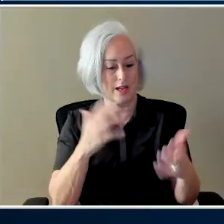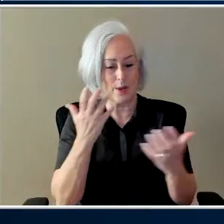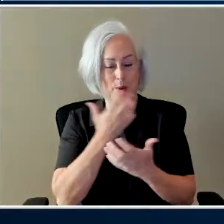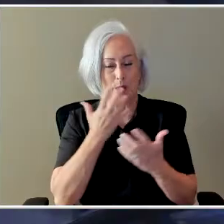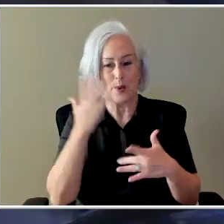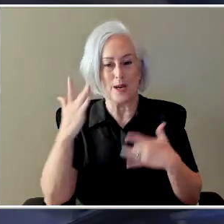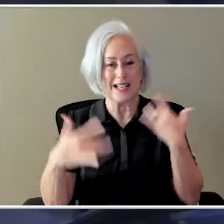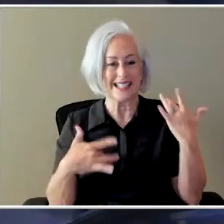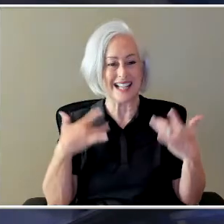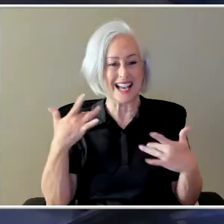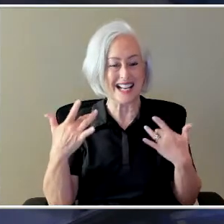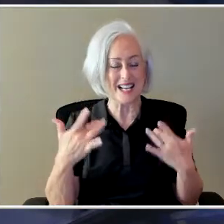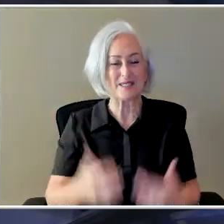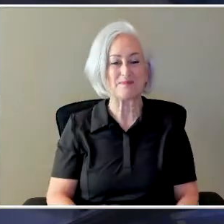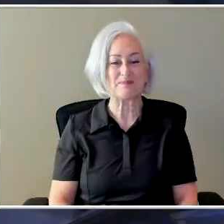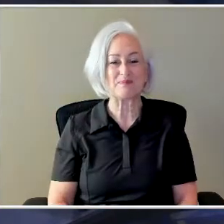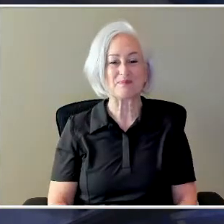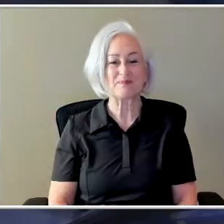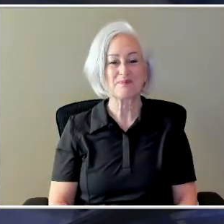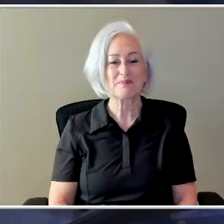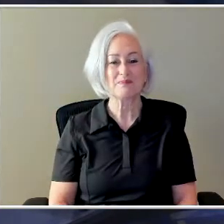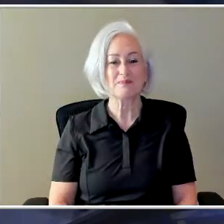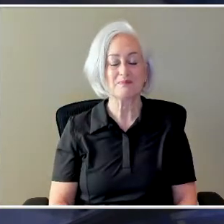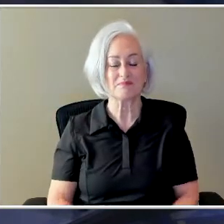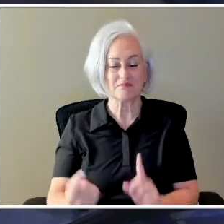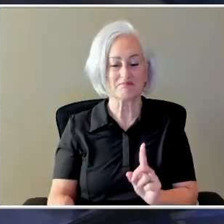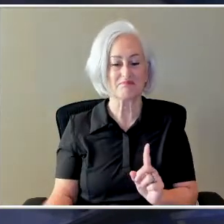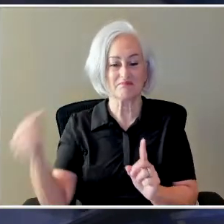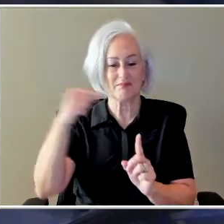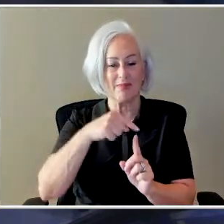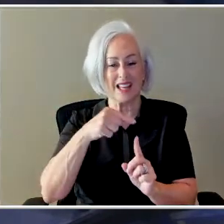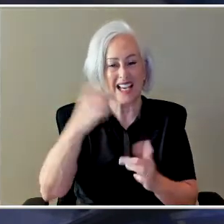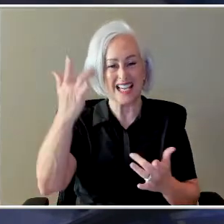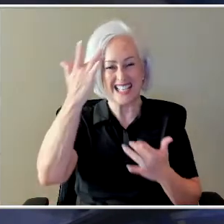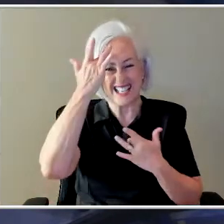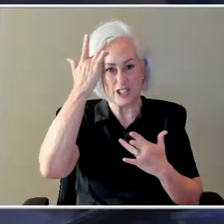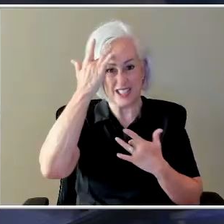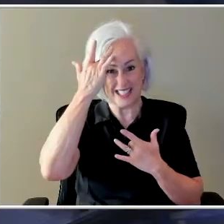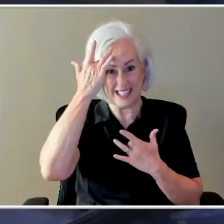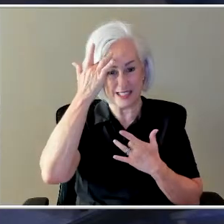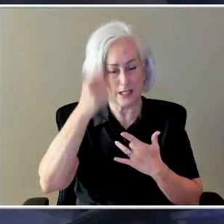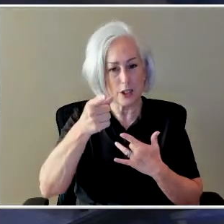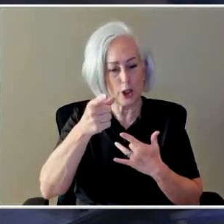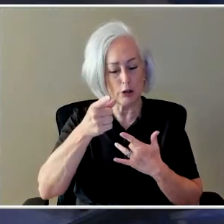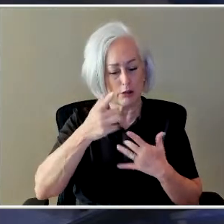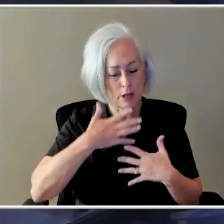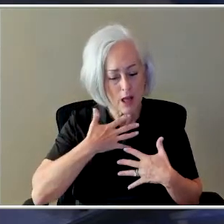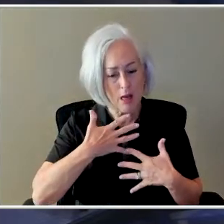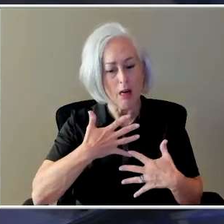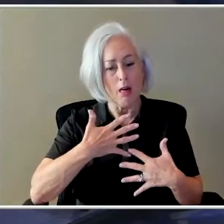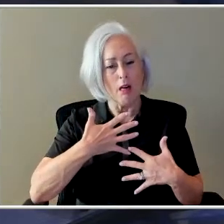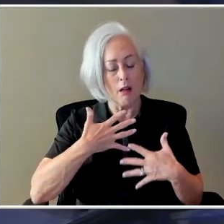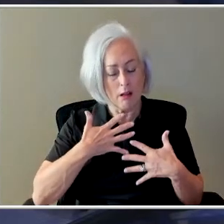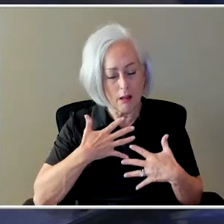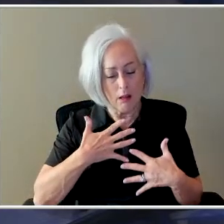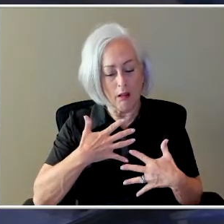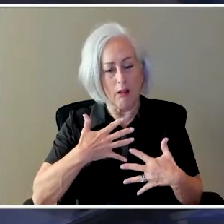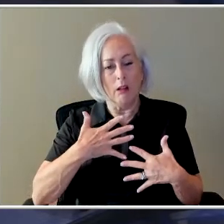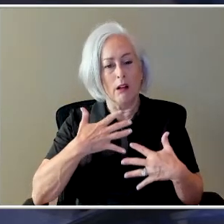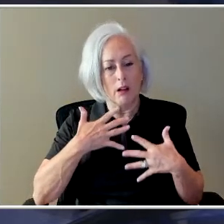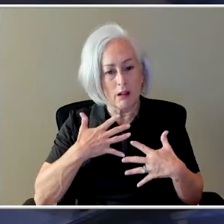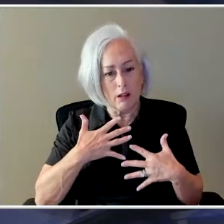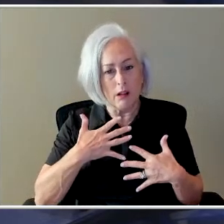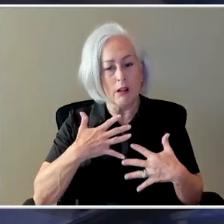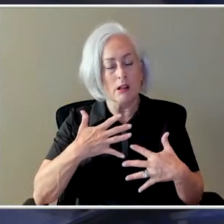back to the illness, back quite a ways, because Kurt, you were struggling to breathe when you went to that emergency room originally.